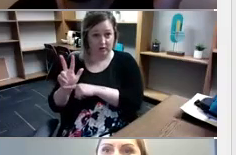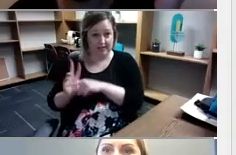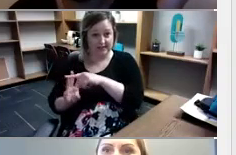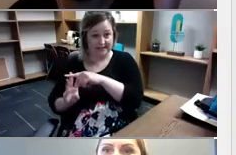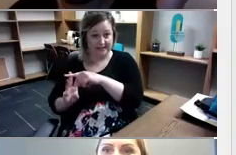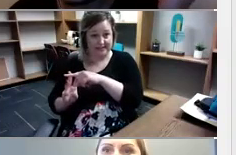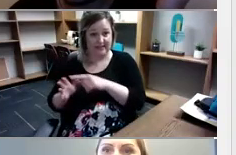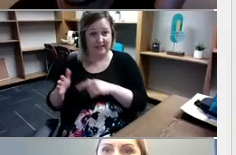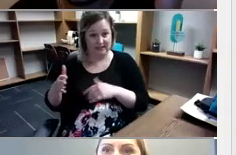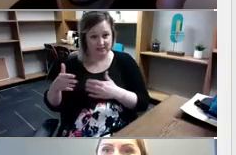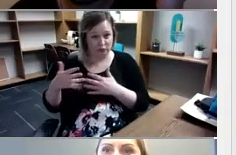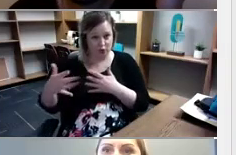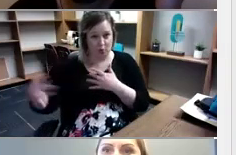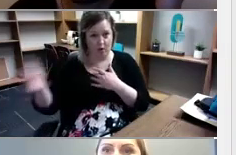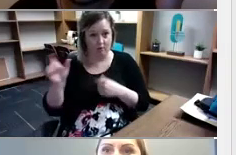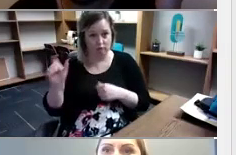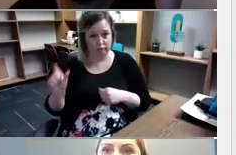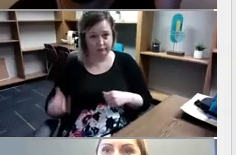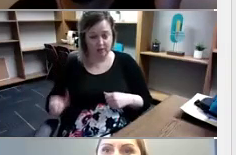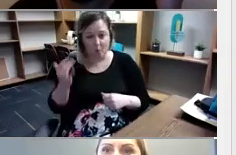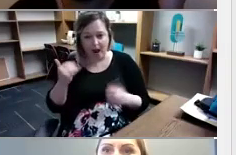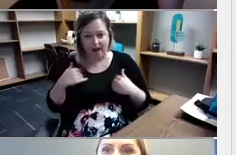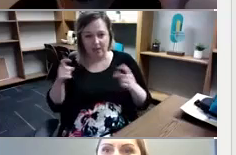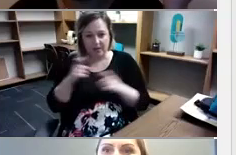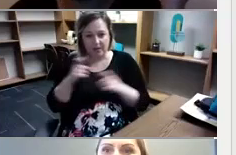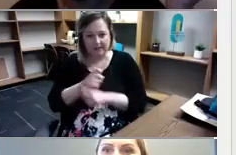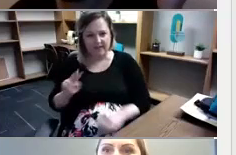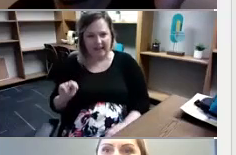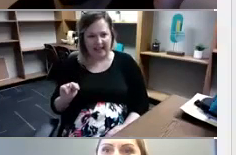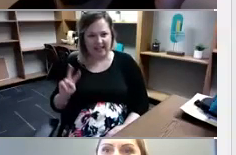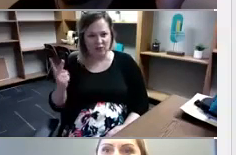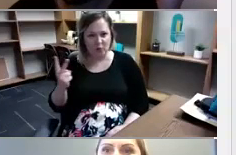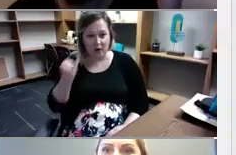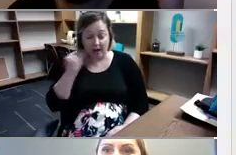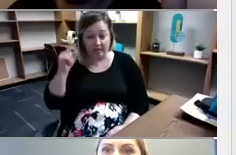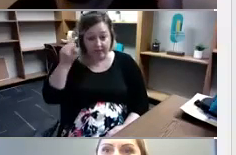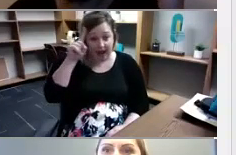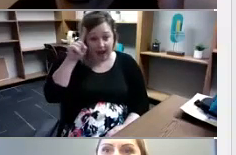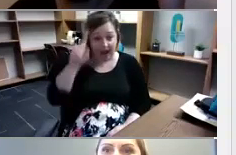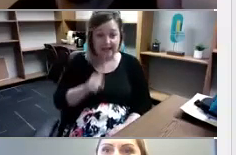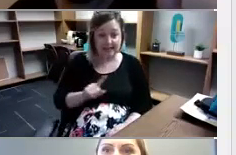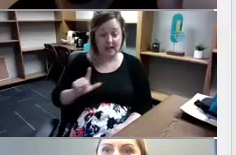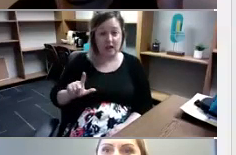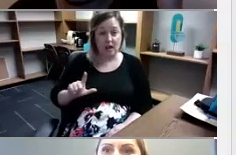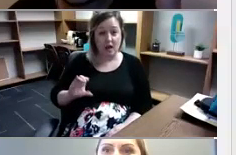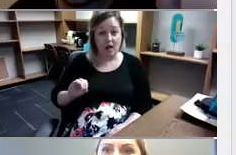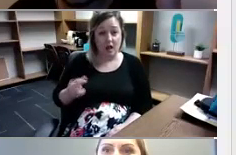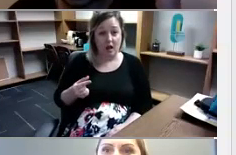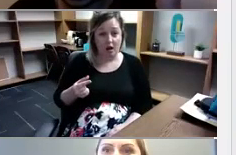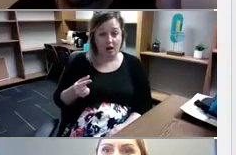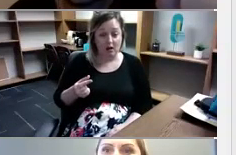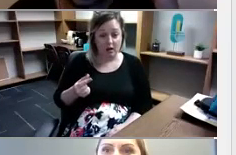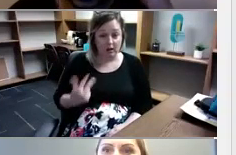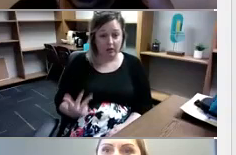have a complexity of n squared here when the height of our tree is log base 4 of n? Why do we have a time complexity